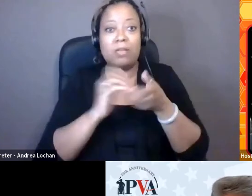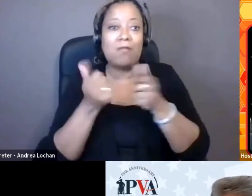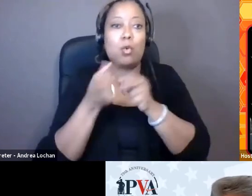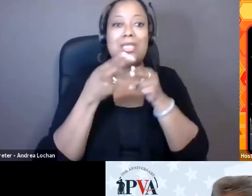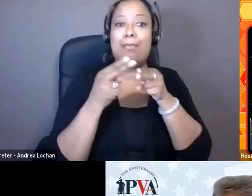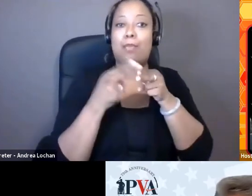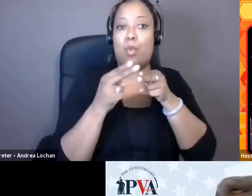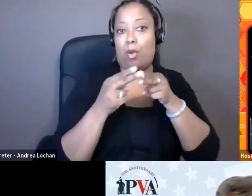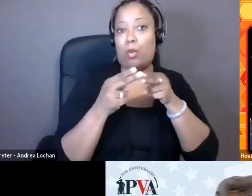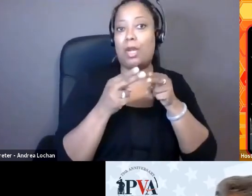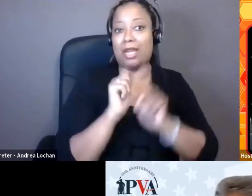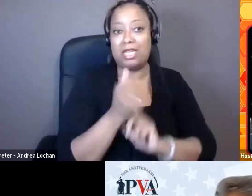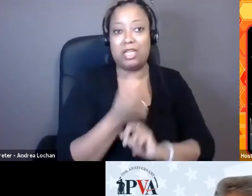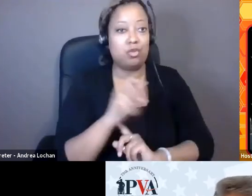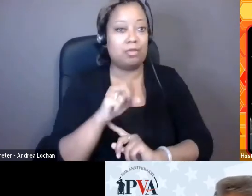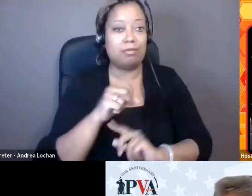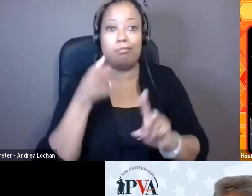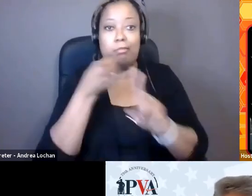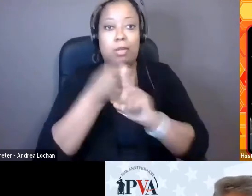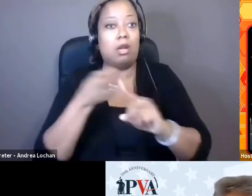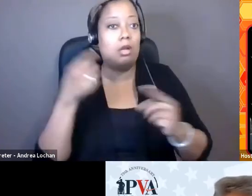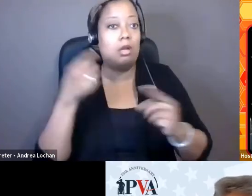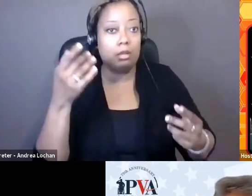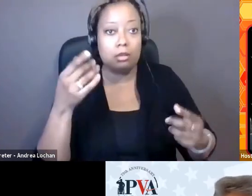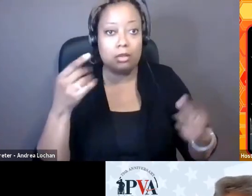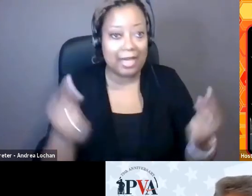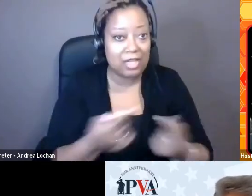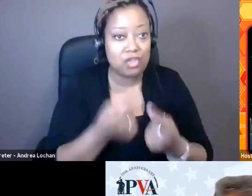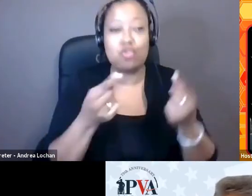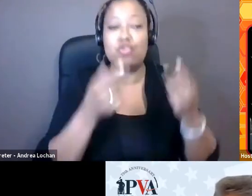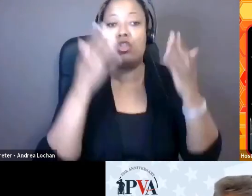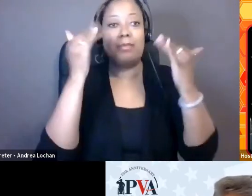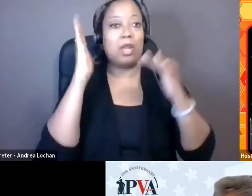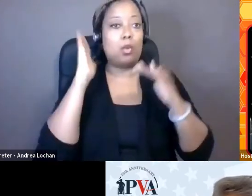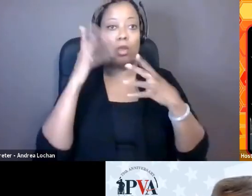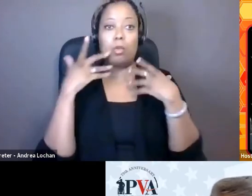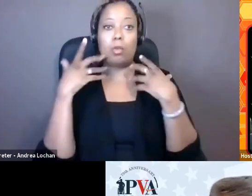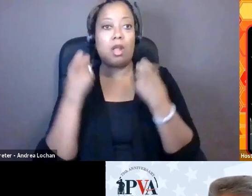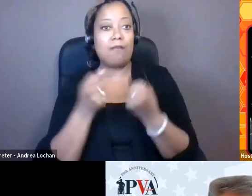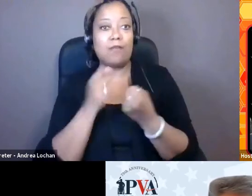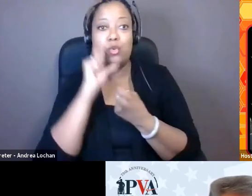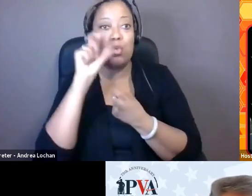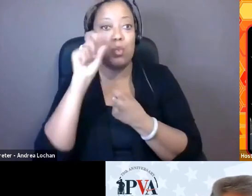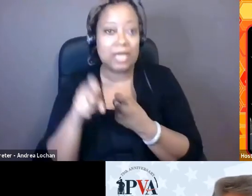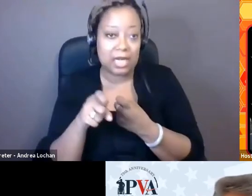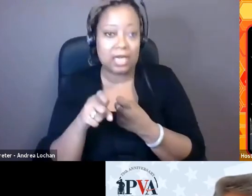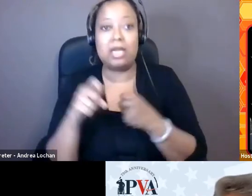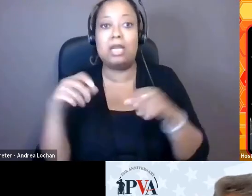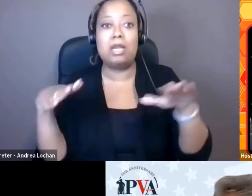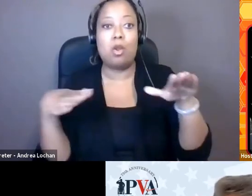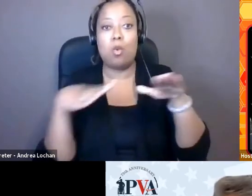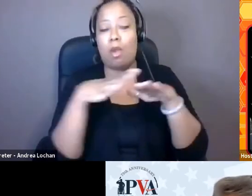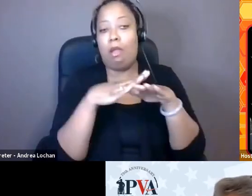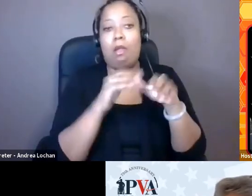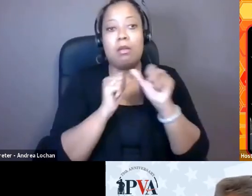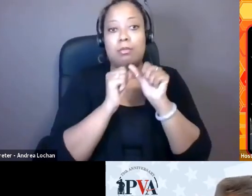conditions. If you're injured and you expect to recover and be able to not need a ramp or whatever other kind